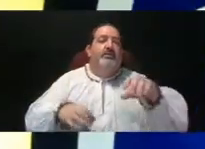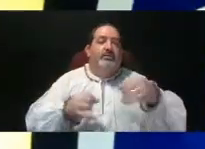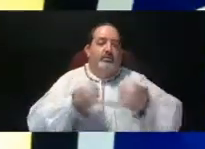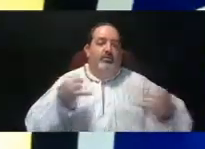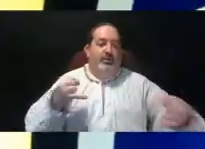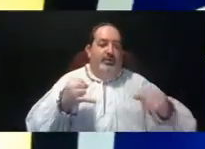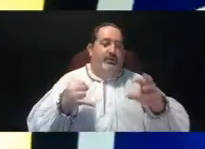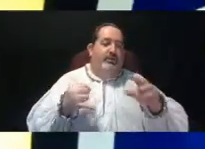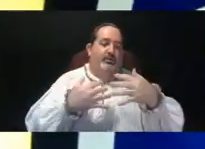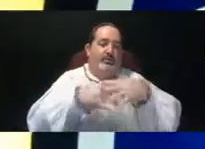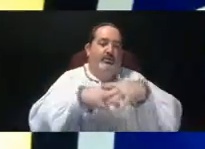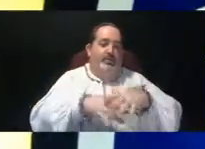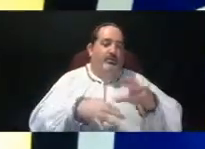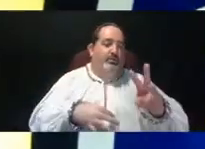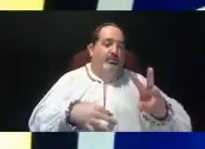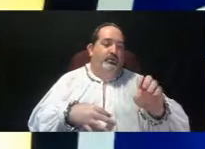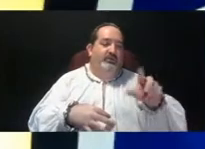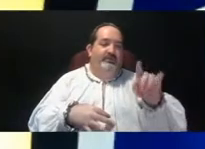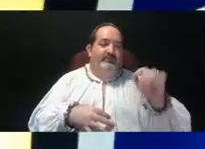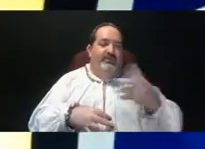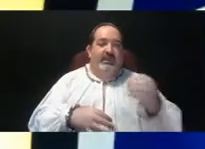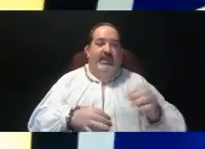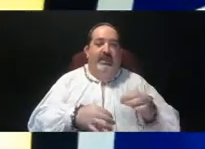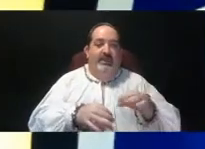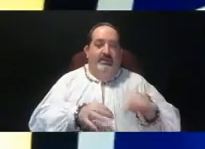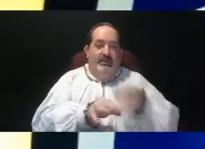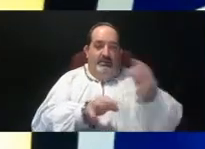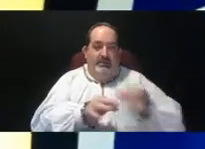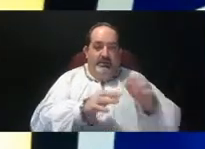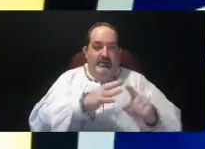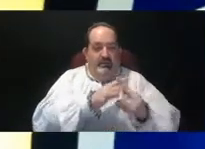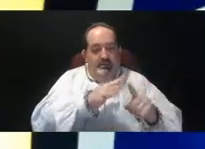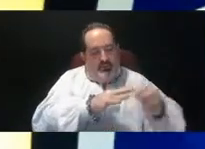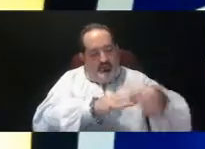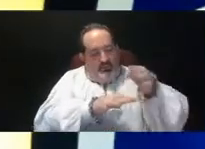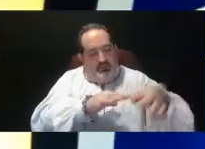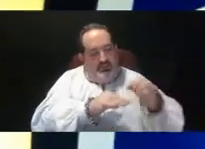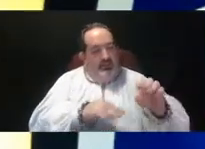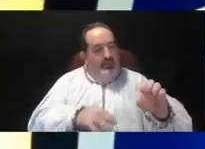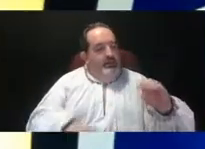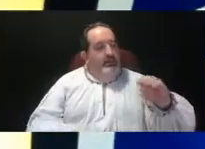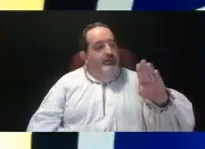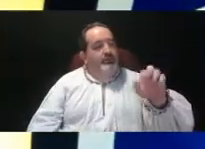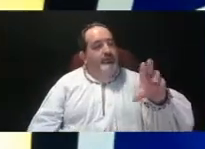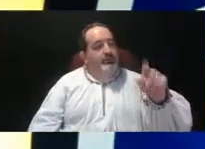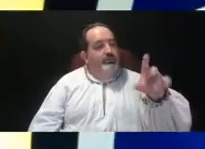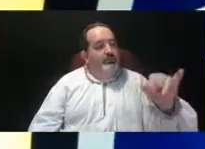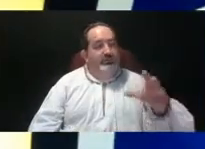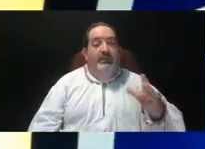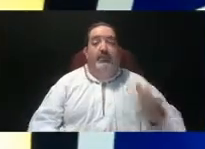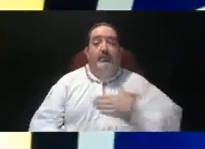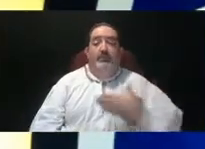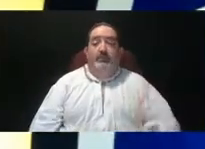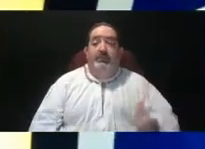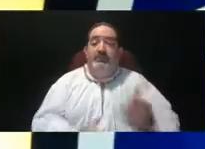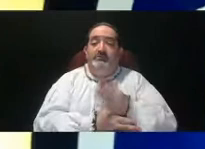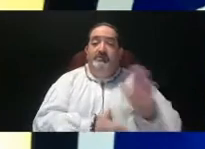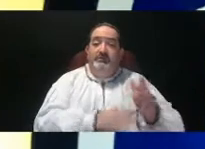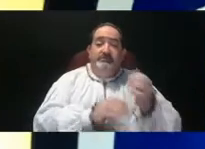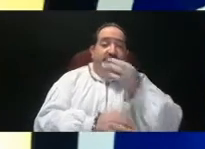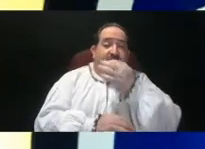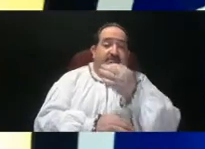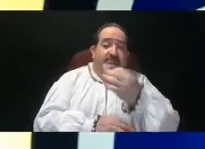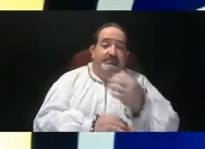Her outfits always truly look amazing, and she is so willing to share her talents with others. We are so happy to have her